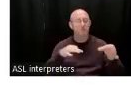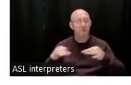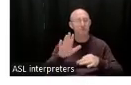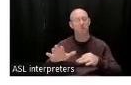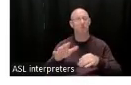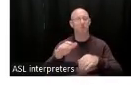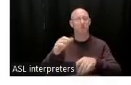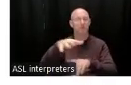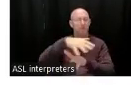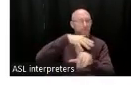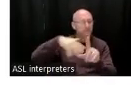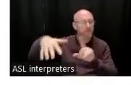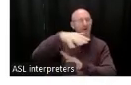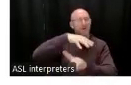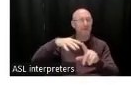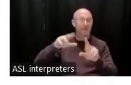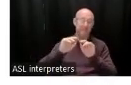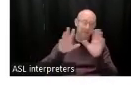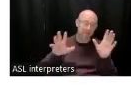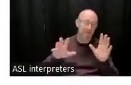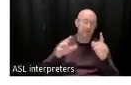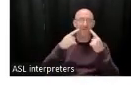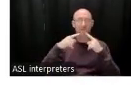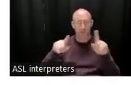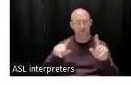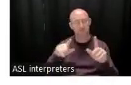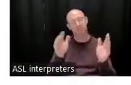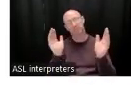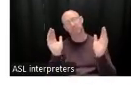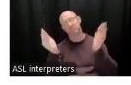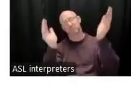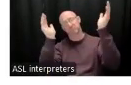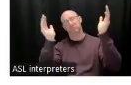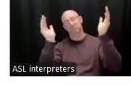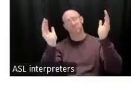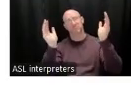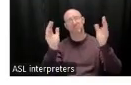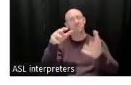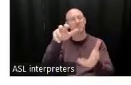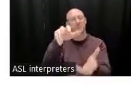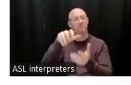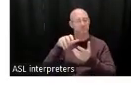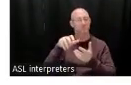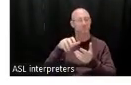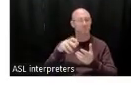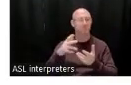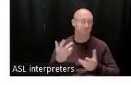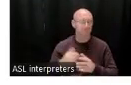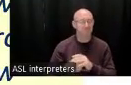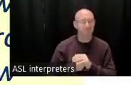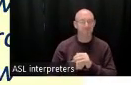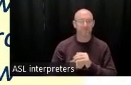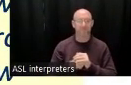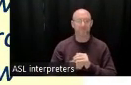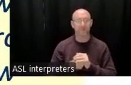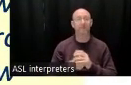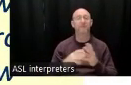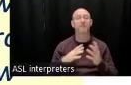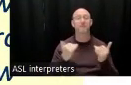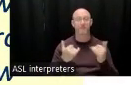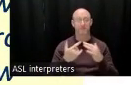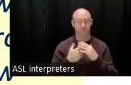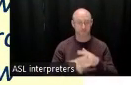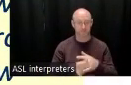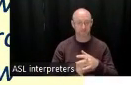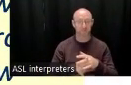institutional environment in a way that's clear and effective and compelling that will make your proposal more competitive. So to get started, when